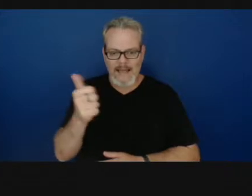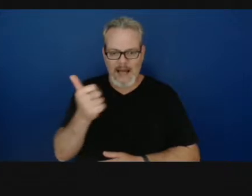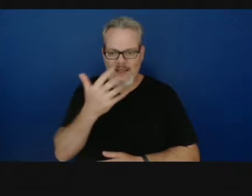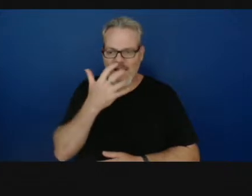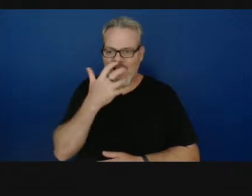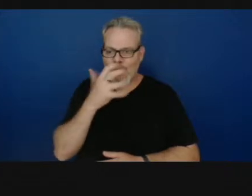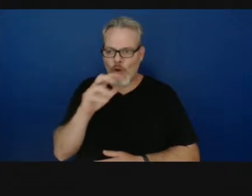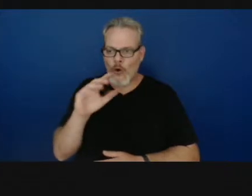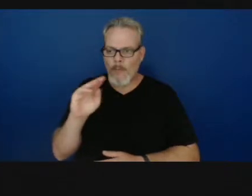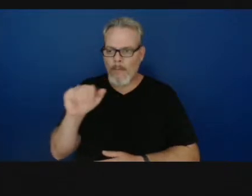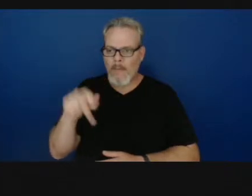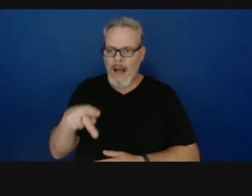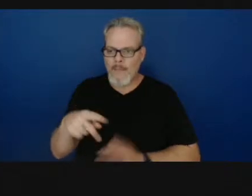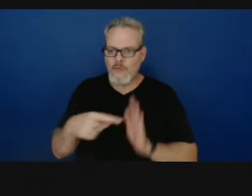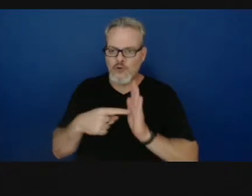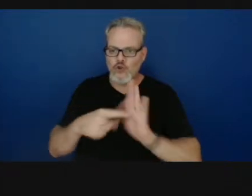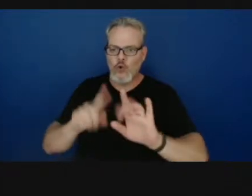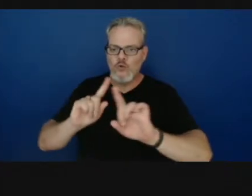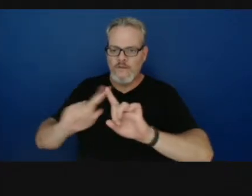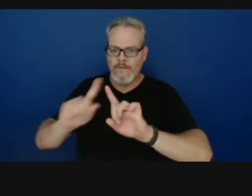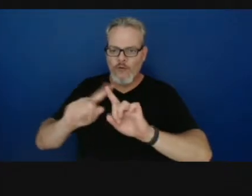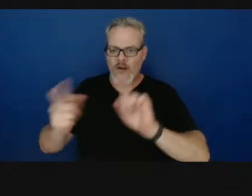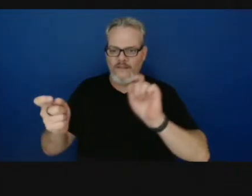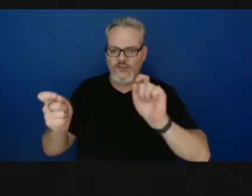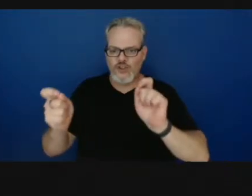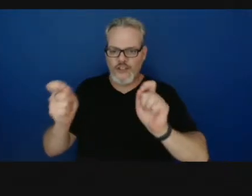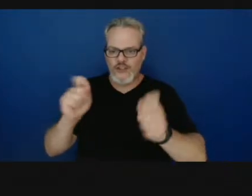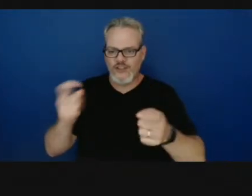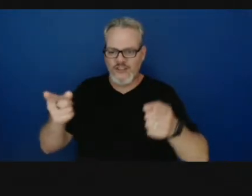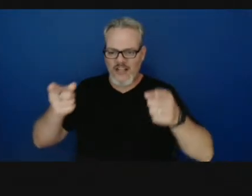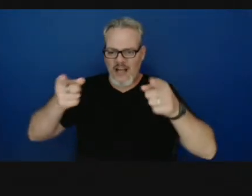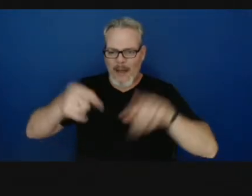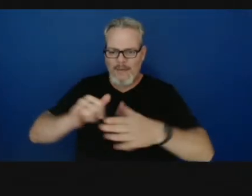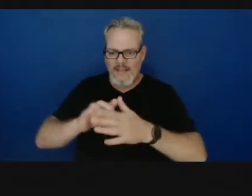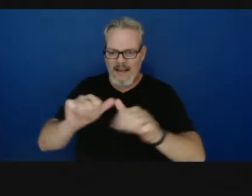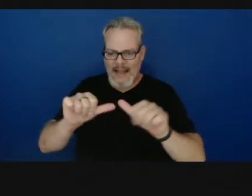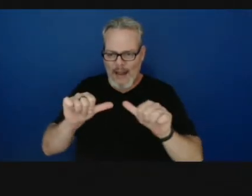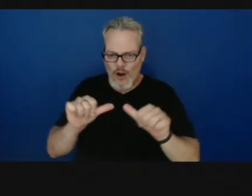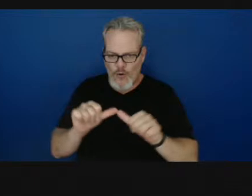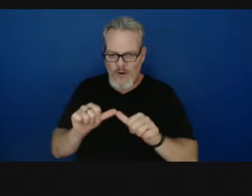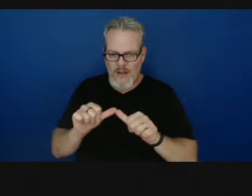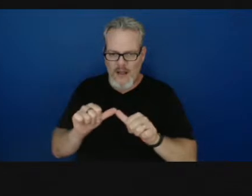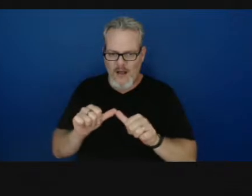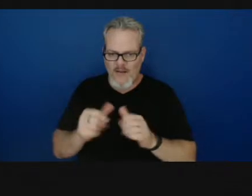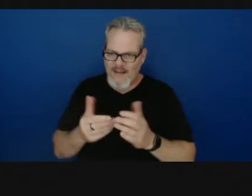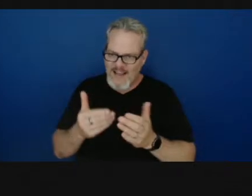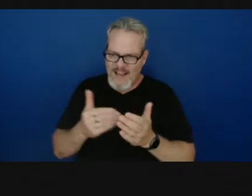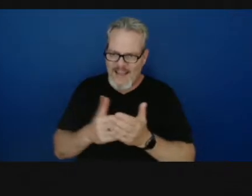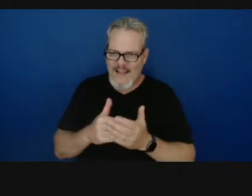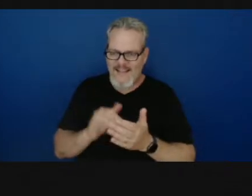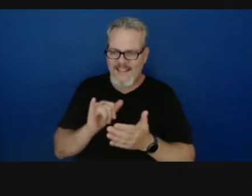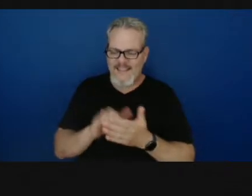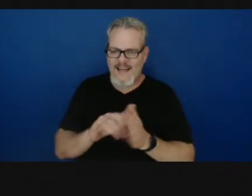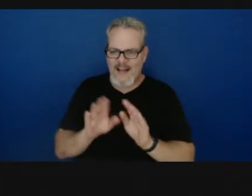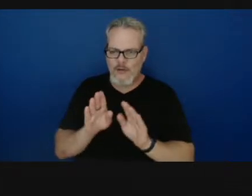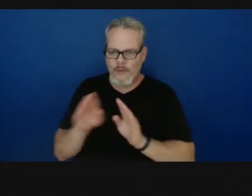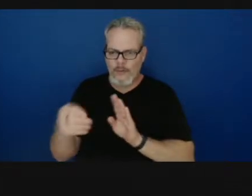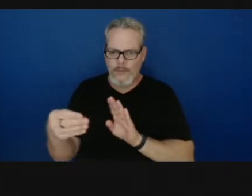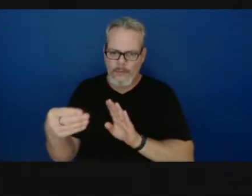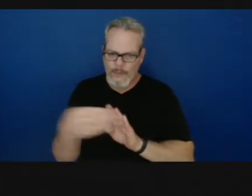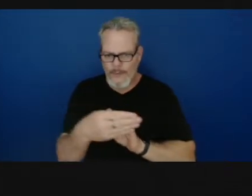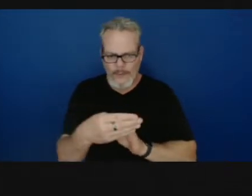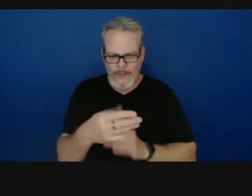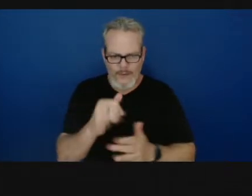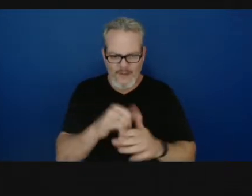the changes that have been taking place in the Kapoho area, including that more pronounced dogleg that has come about near the Four Corners in the Kapoho